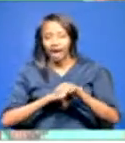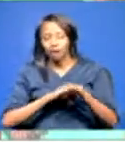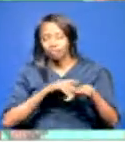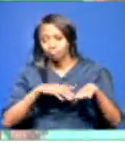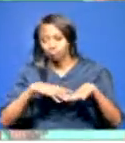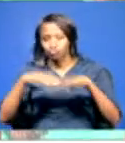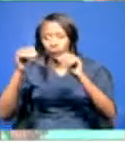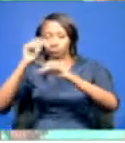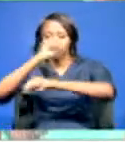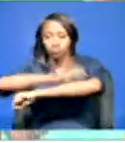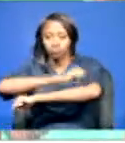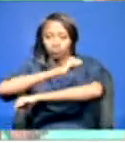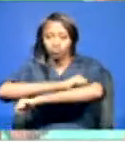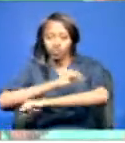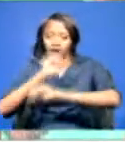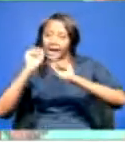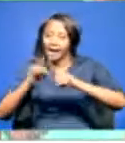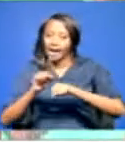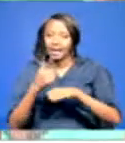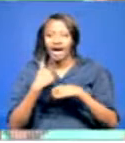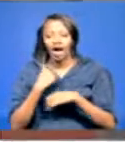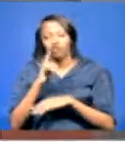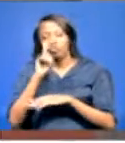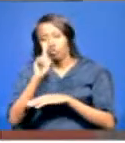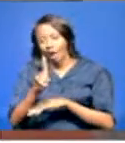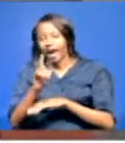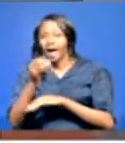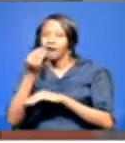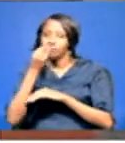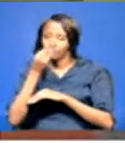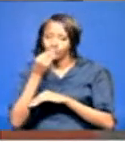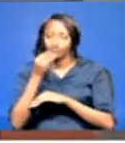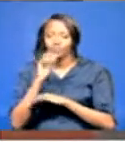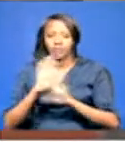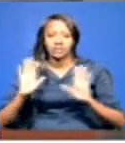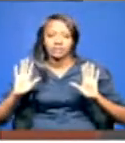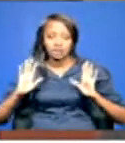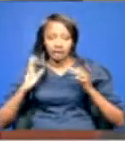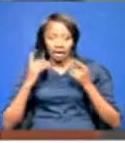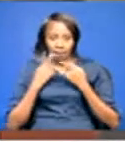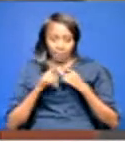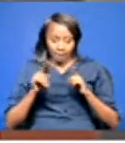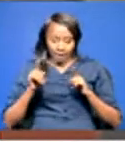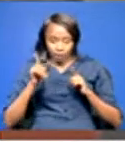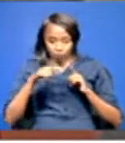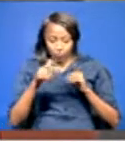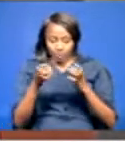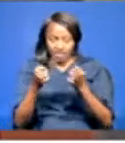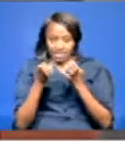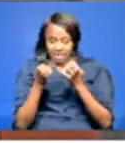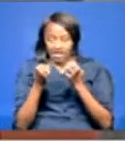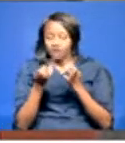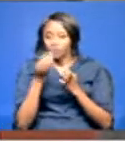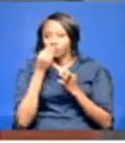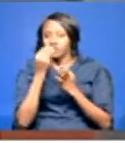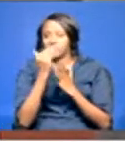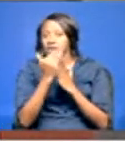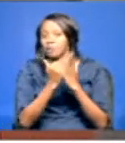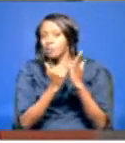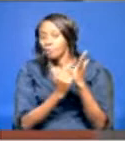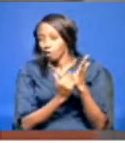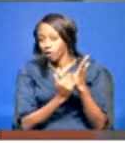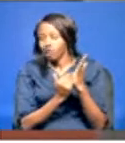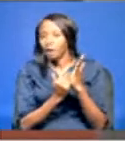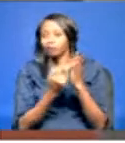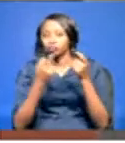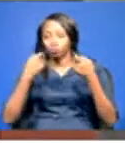have one decent meal. This is why we are committed to introducing the school feeding program to allow our children